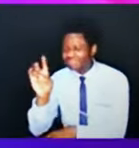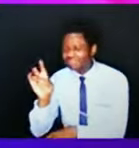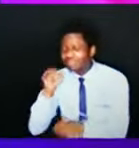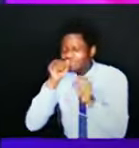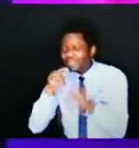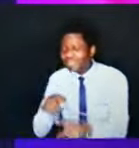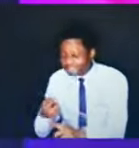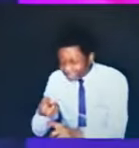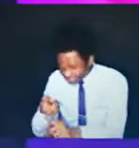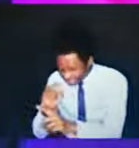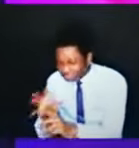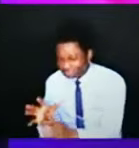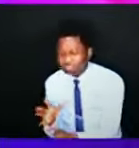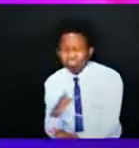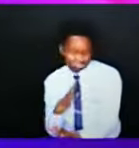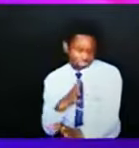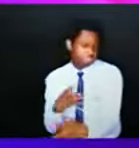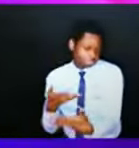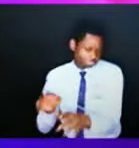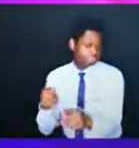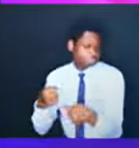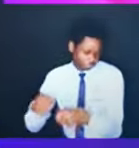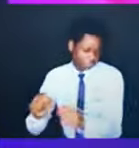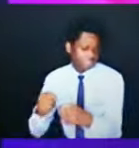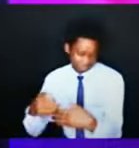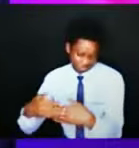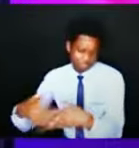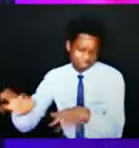one. It is okay, you can try.